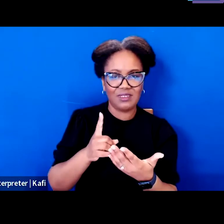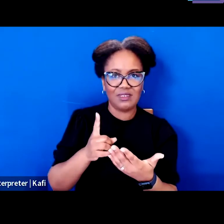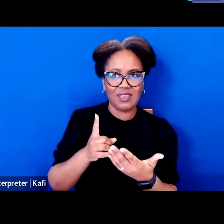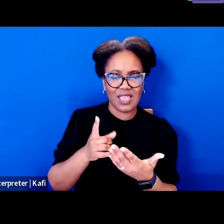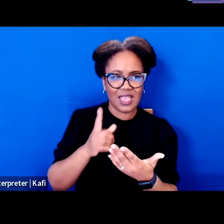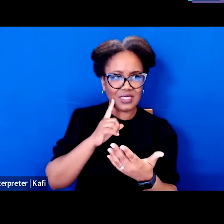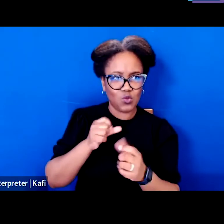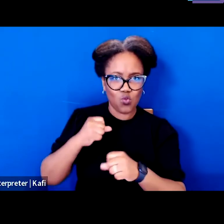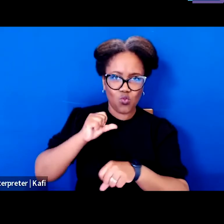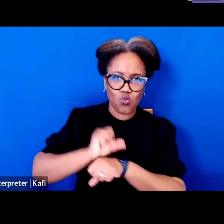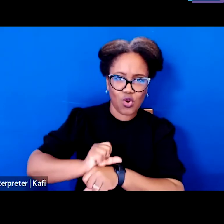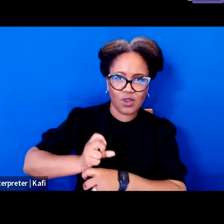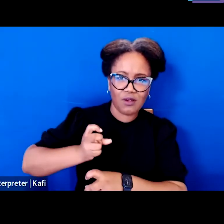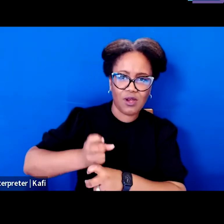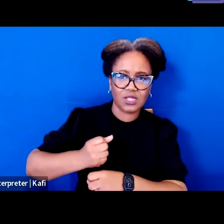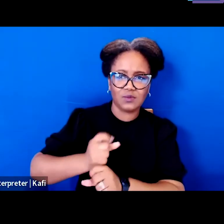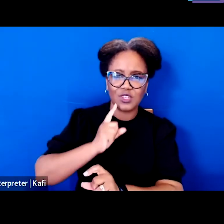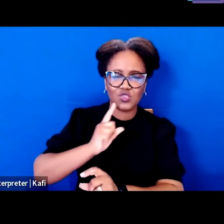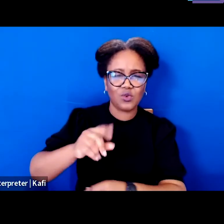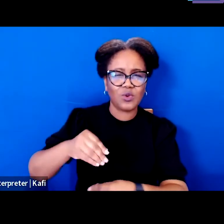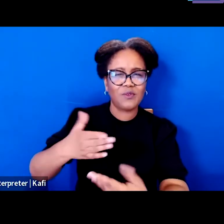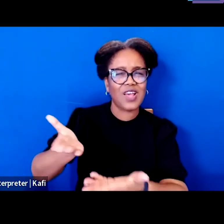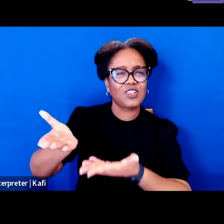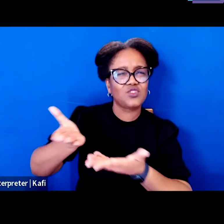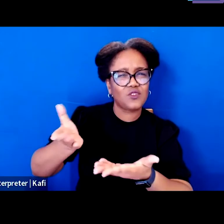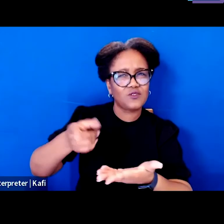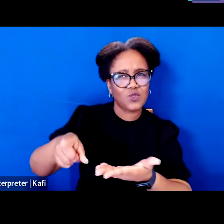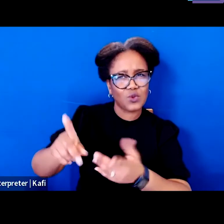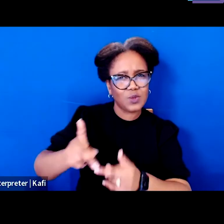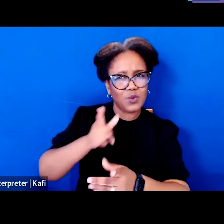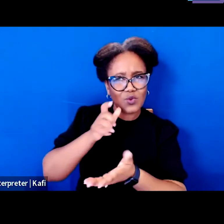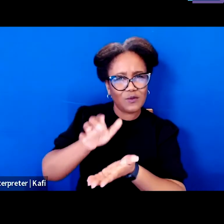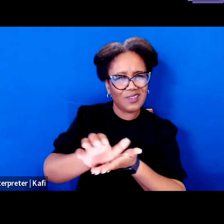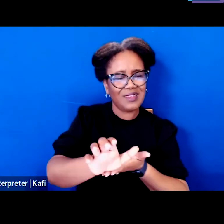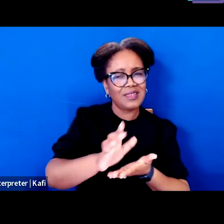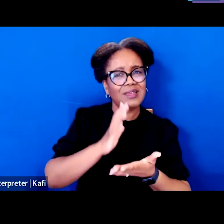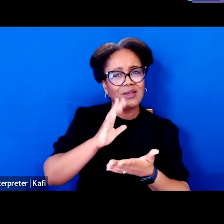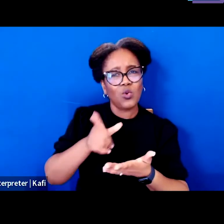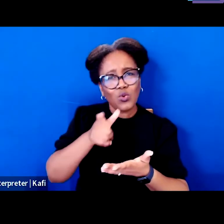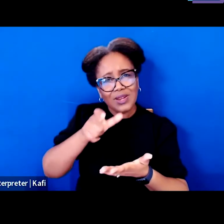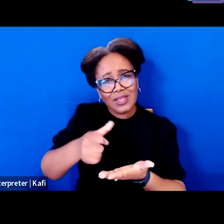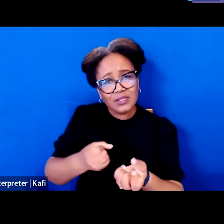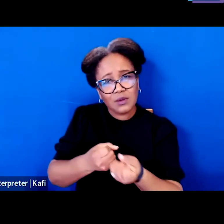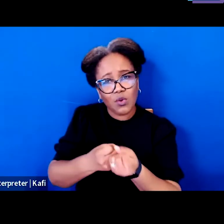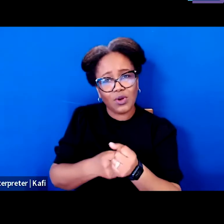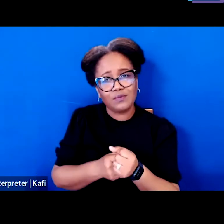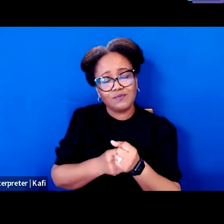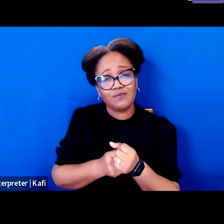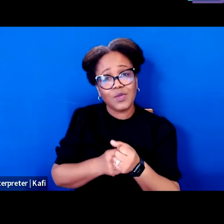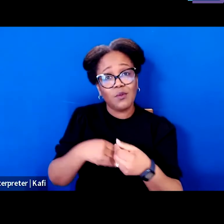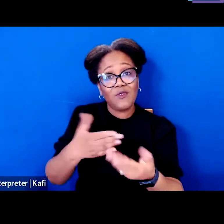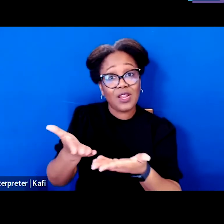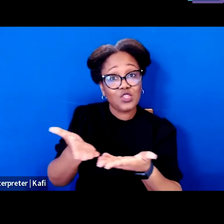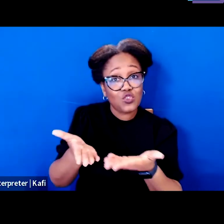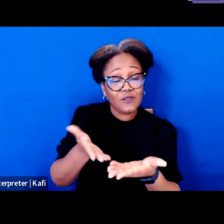violence, and especially those who are quoted as Black. And I'm in a city that has, like a lot of cities around